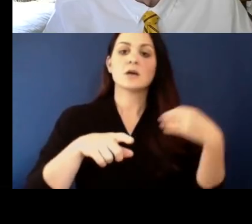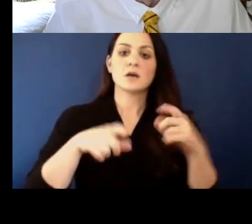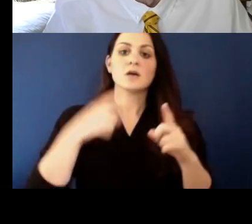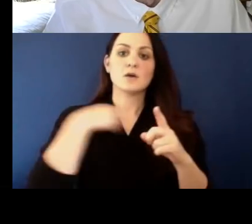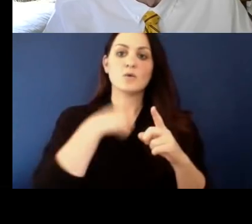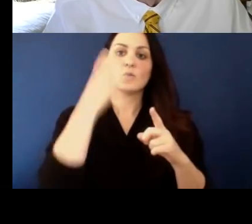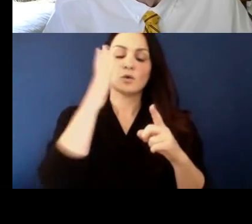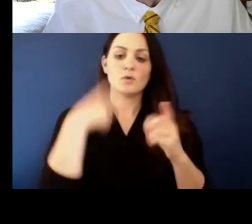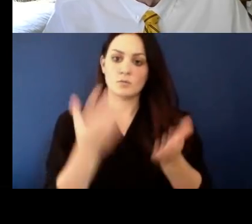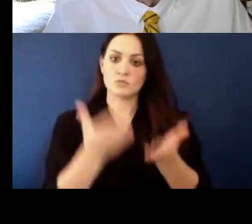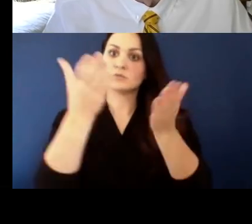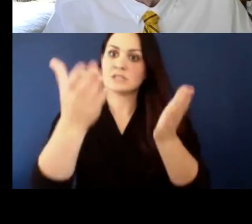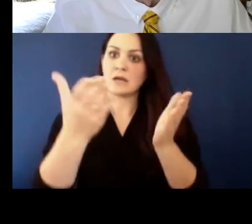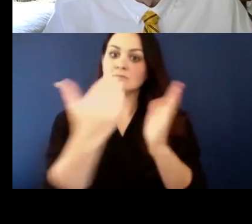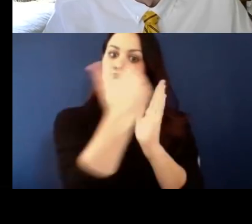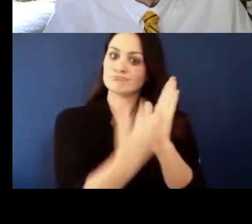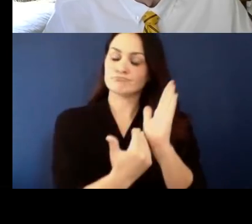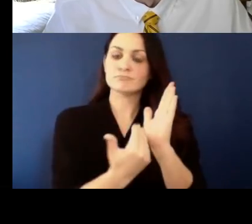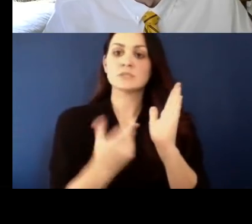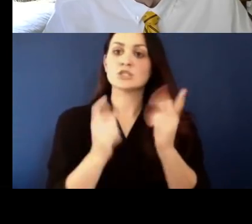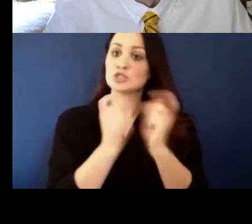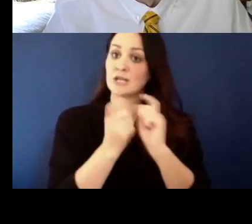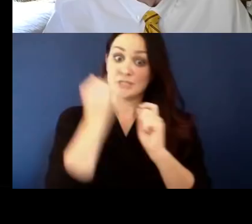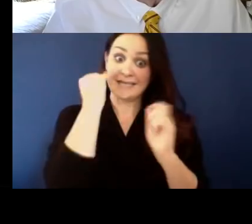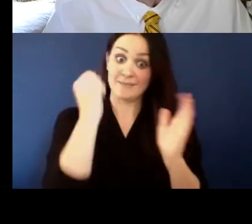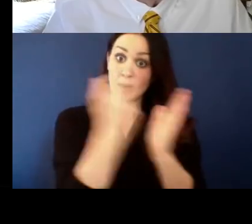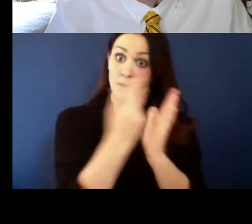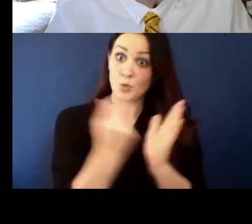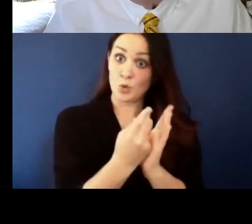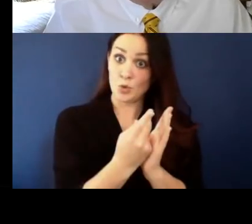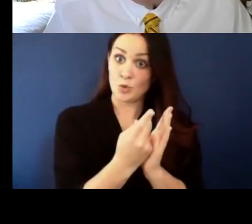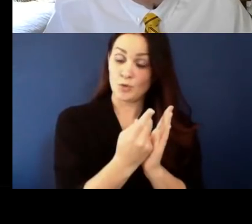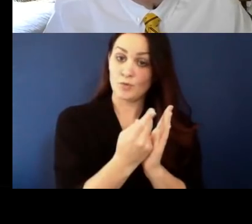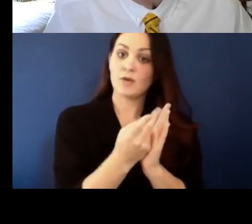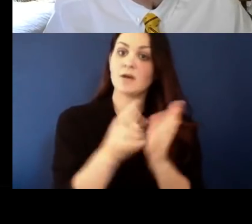of potential changes there. And if approved, then they would become